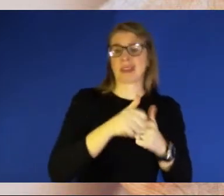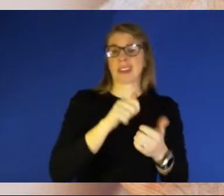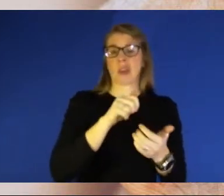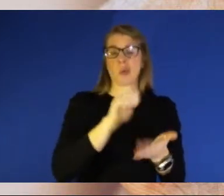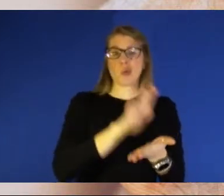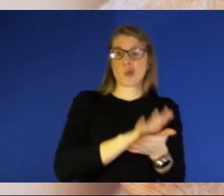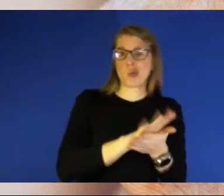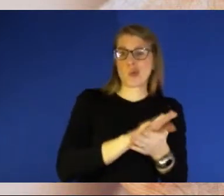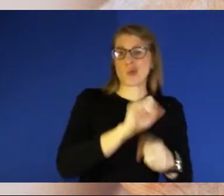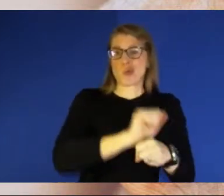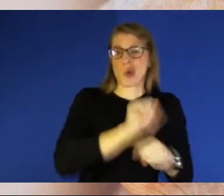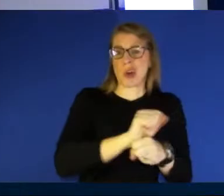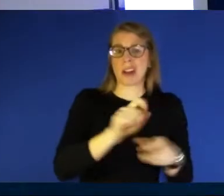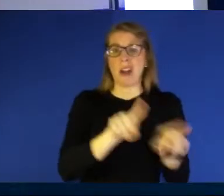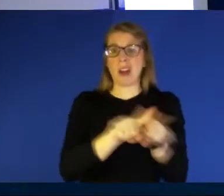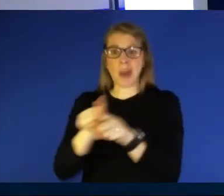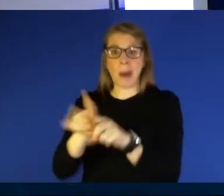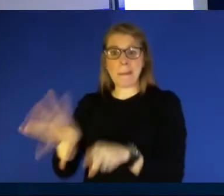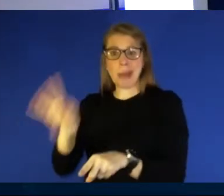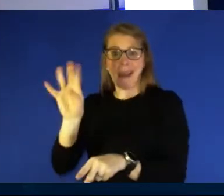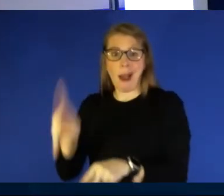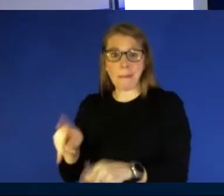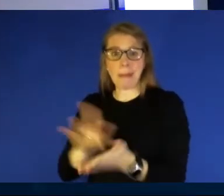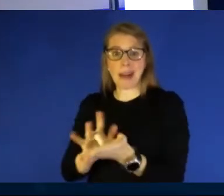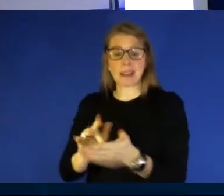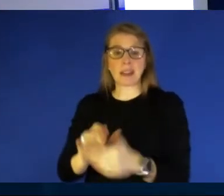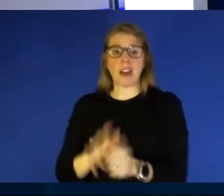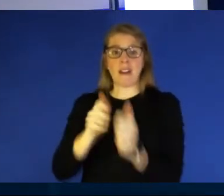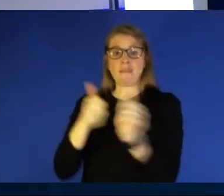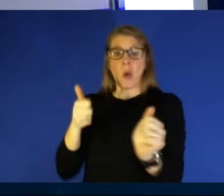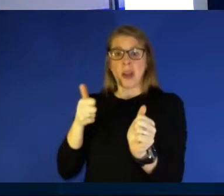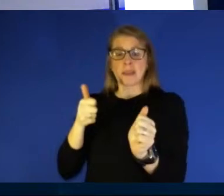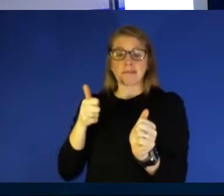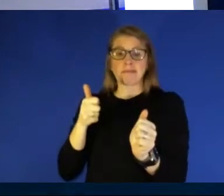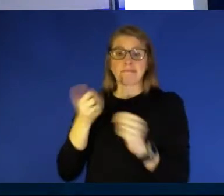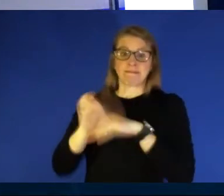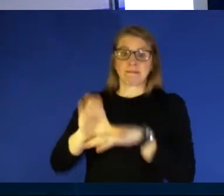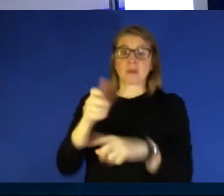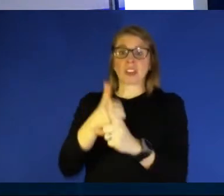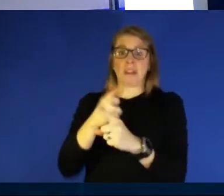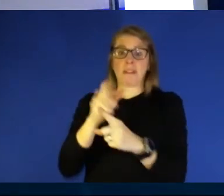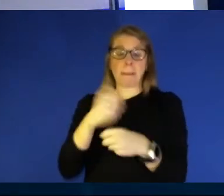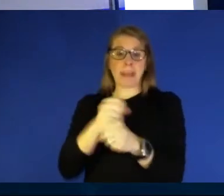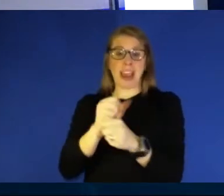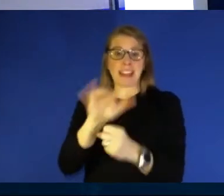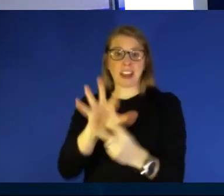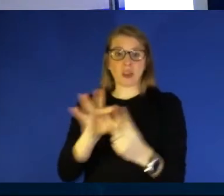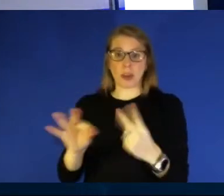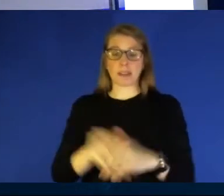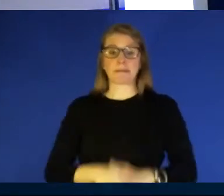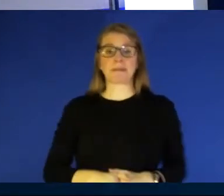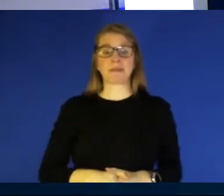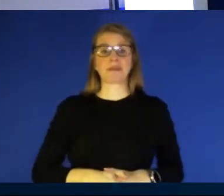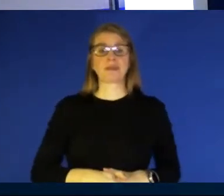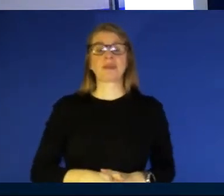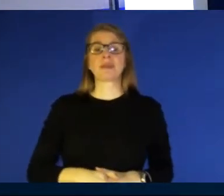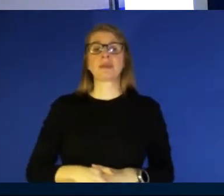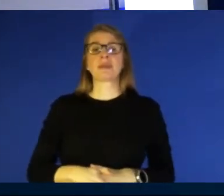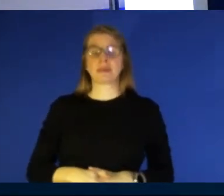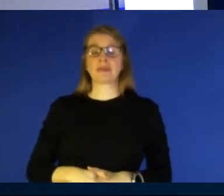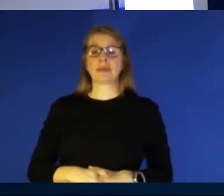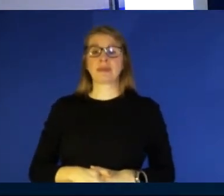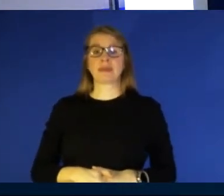help you avoid having to make that choice. Joining me this morning is Colette Lasack, the VP of Revenue Cycle Operations at the health